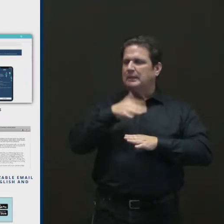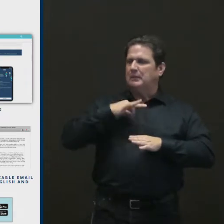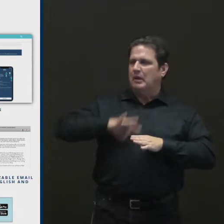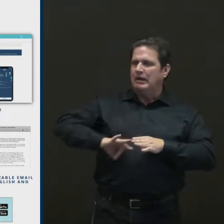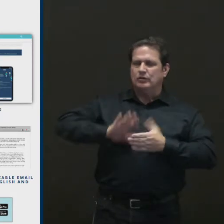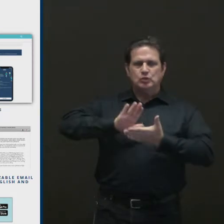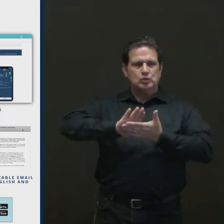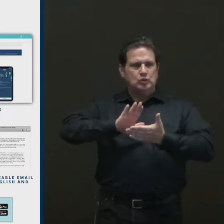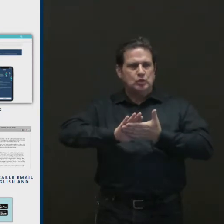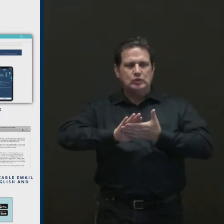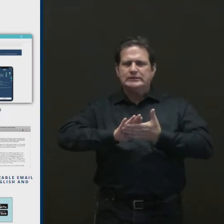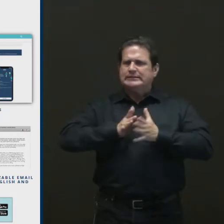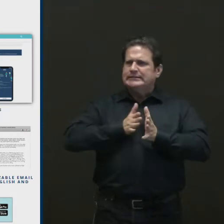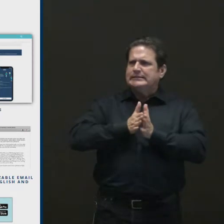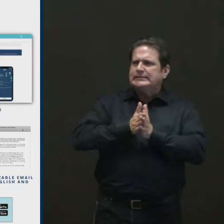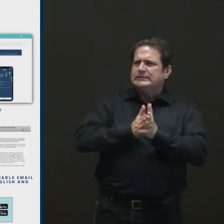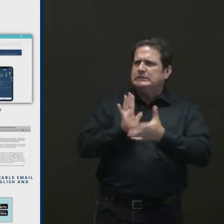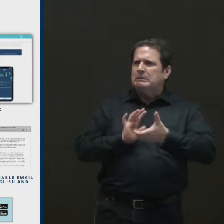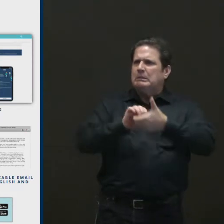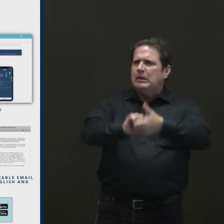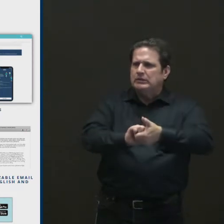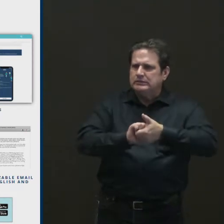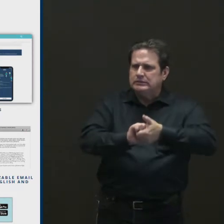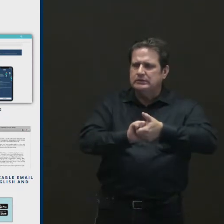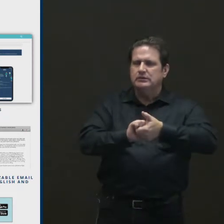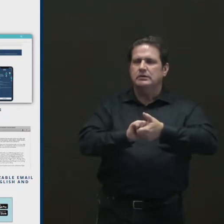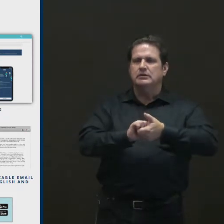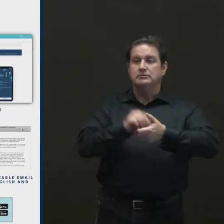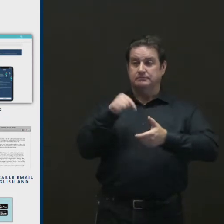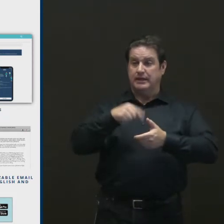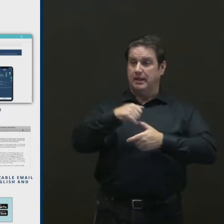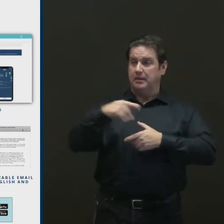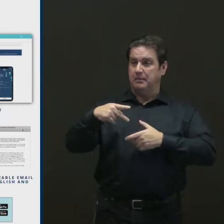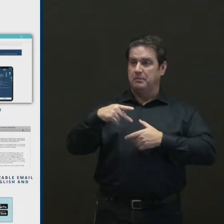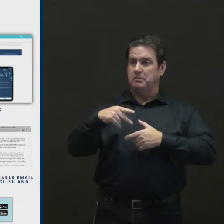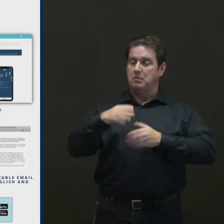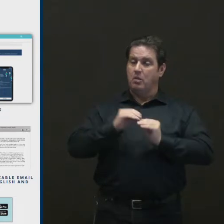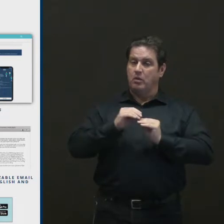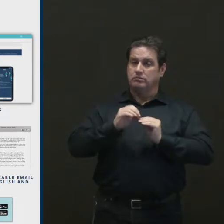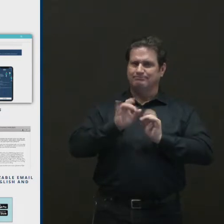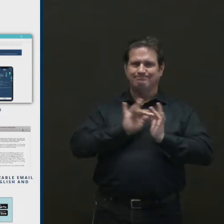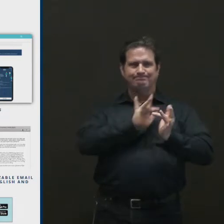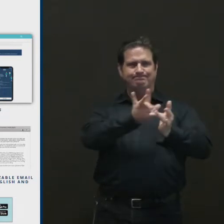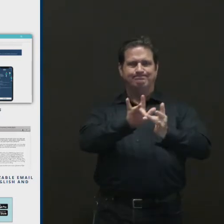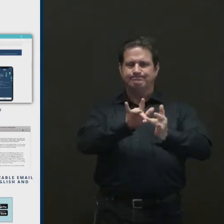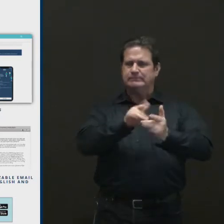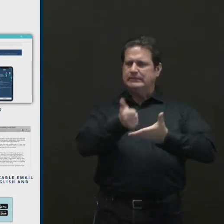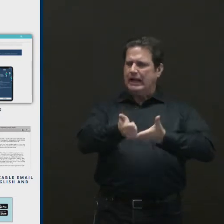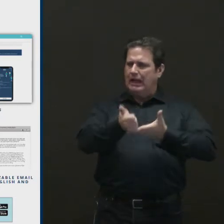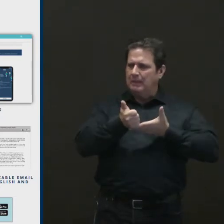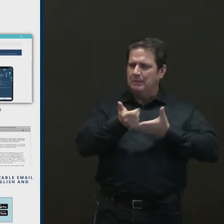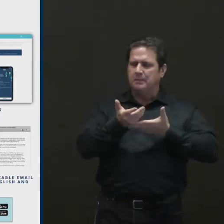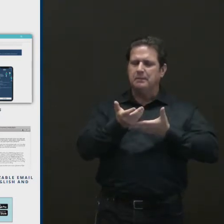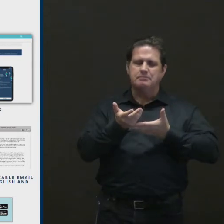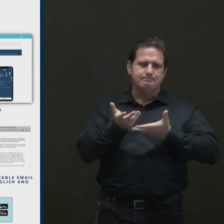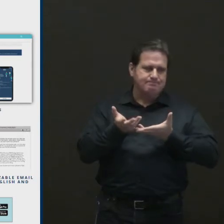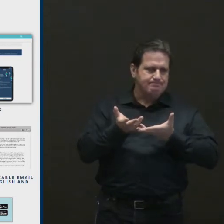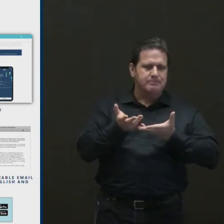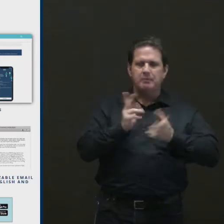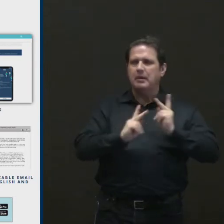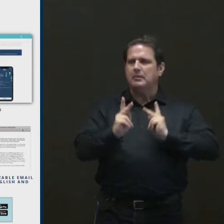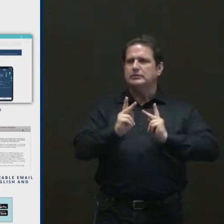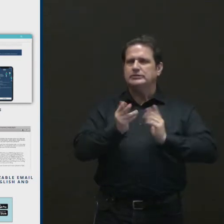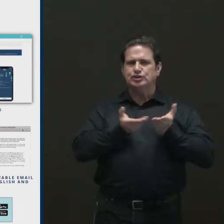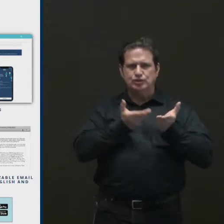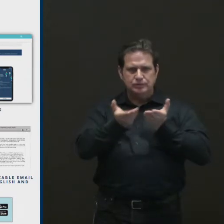schools, or anyone who's interested in partnering with us on greater marketing and helping the people you